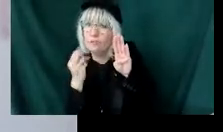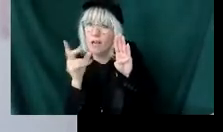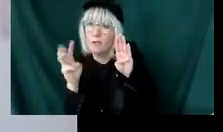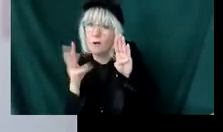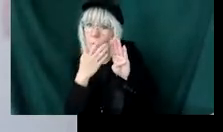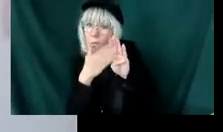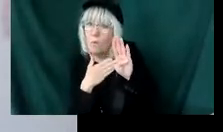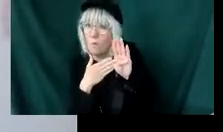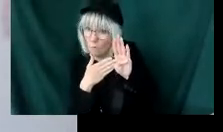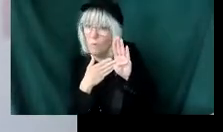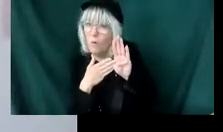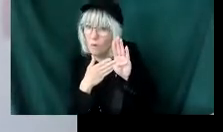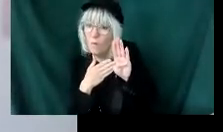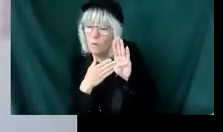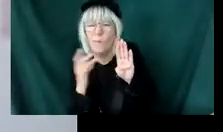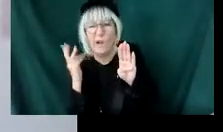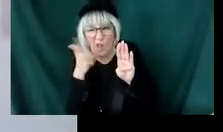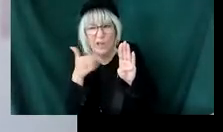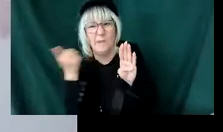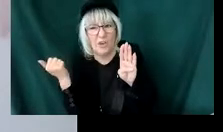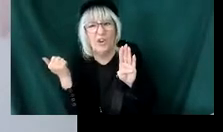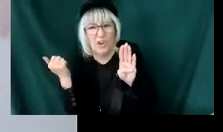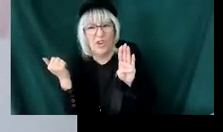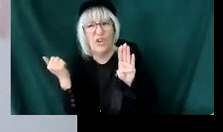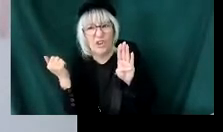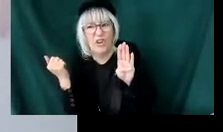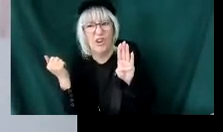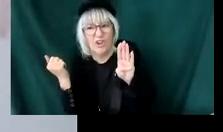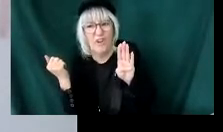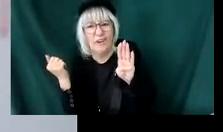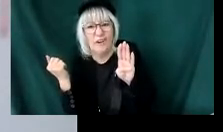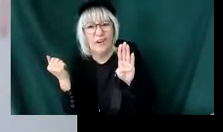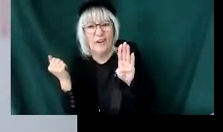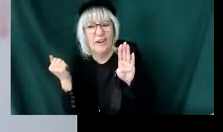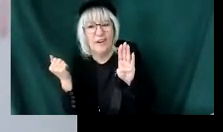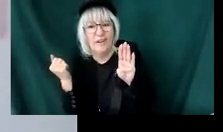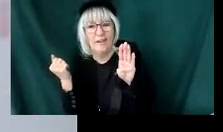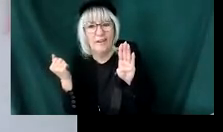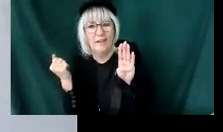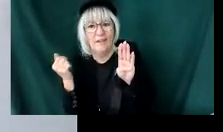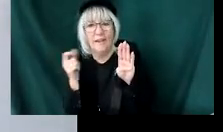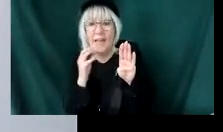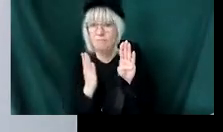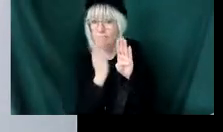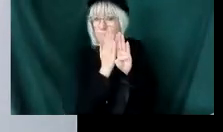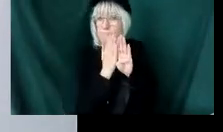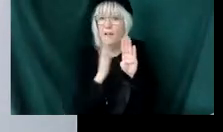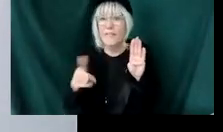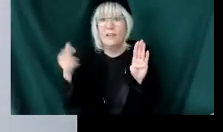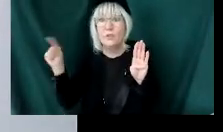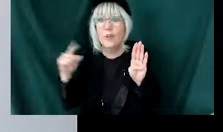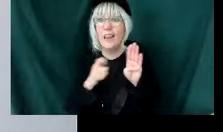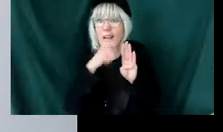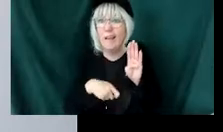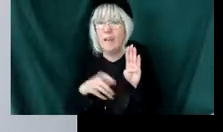it. It's going to look better if we put darker shadows on the yellow than just grabbing the